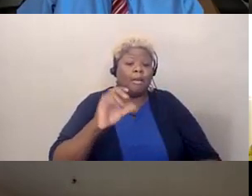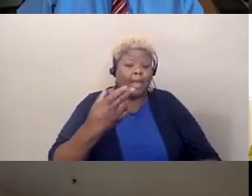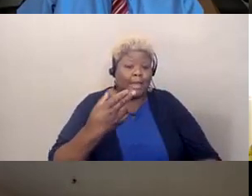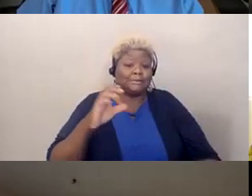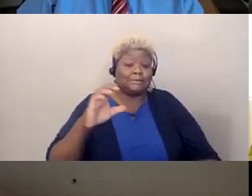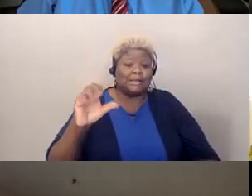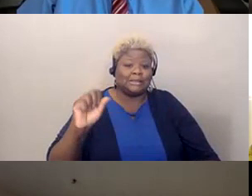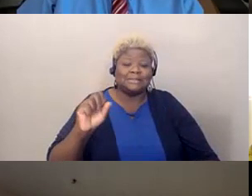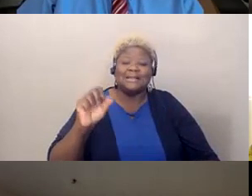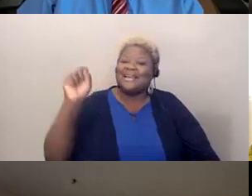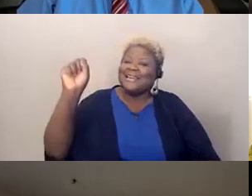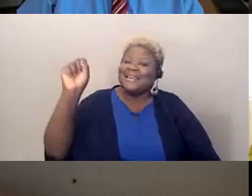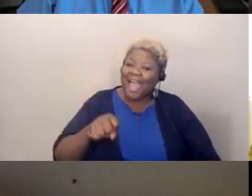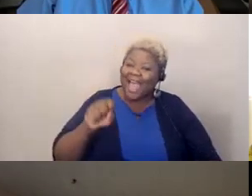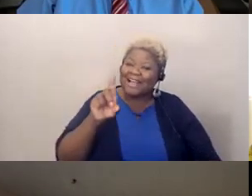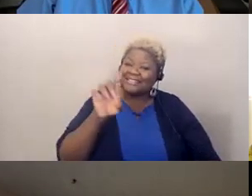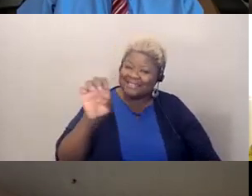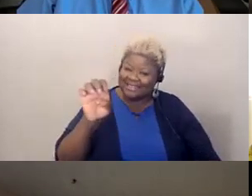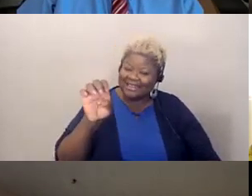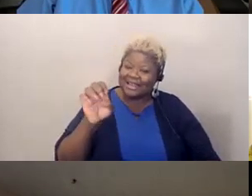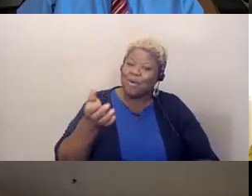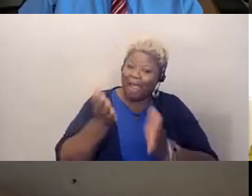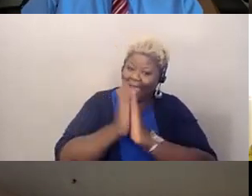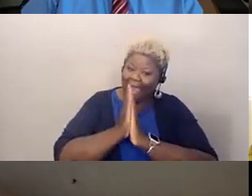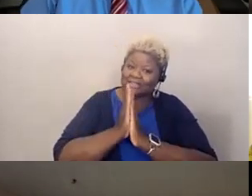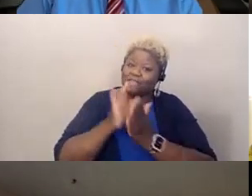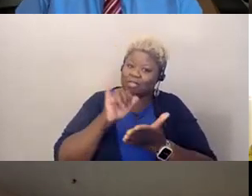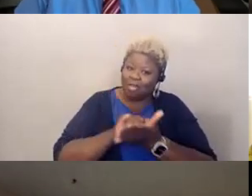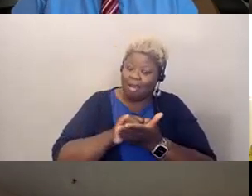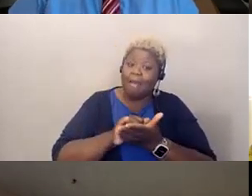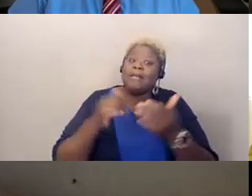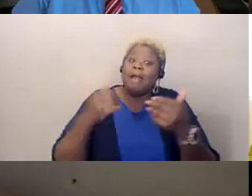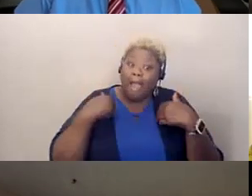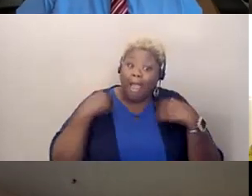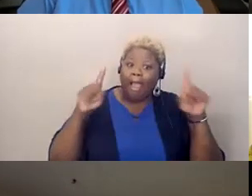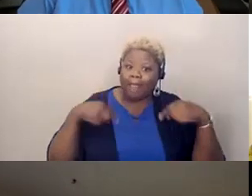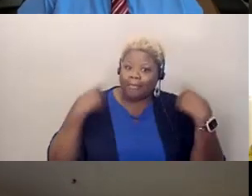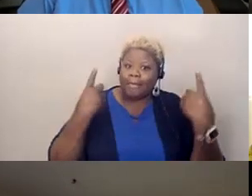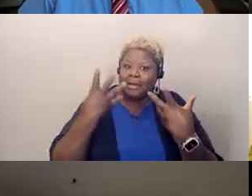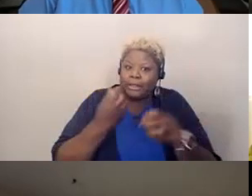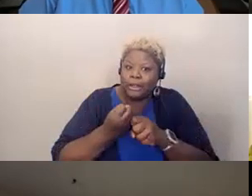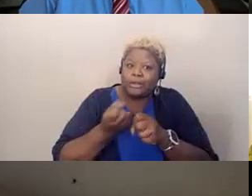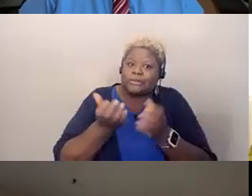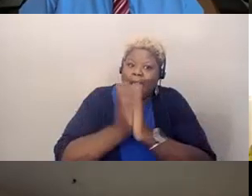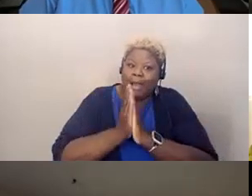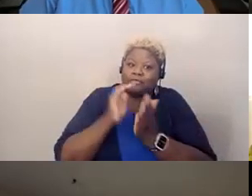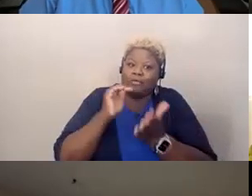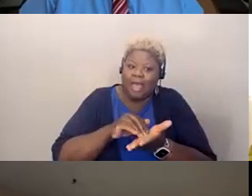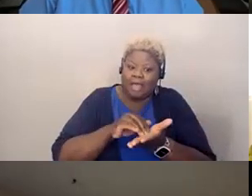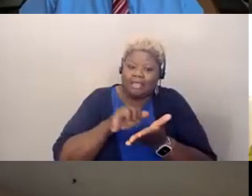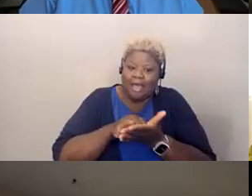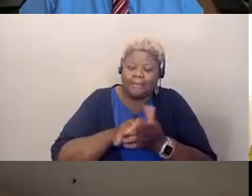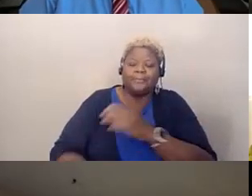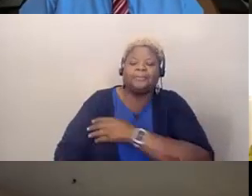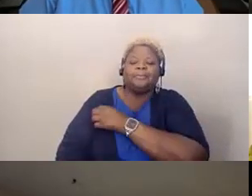Yes, Dee, that's exactly what we're asking for and have been asking for many years. And we hope